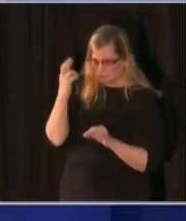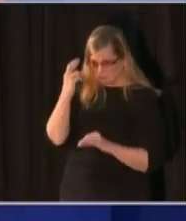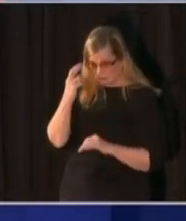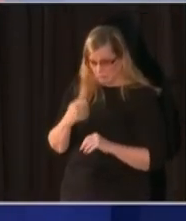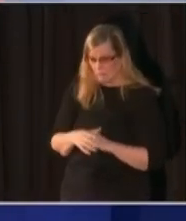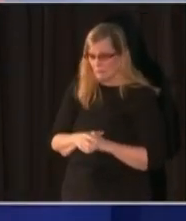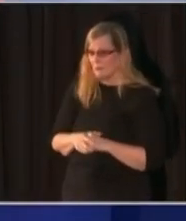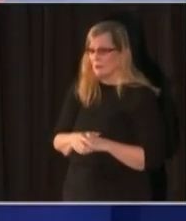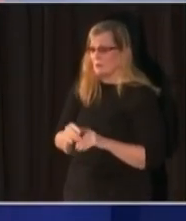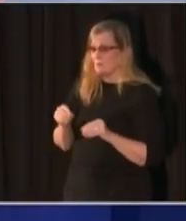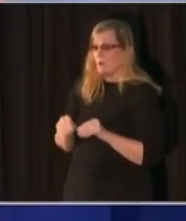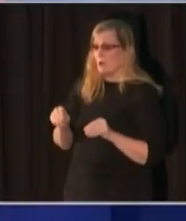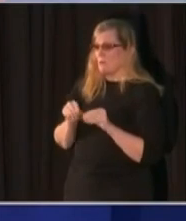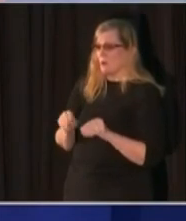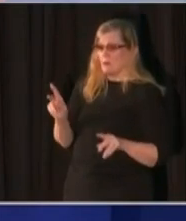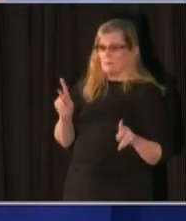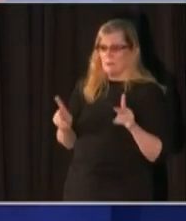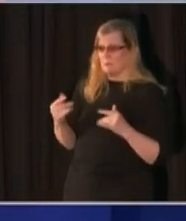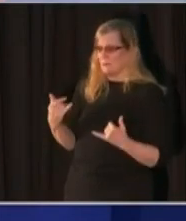being self-quarantining